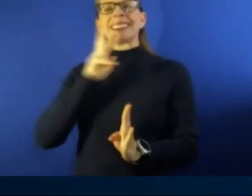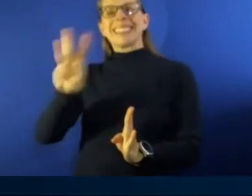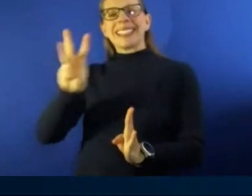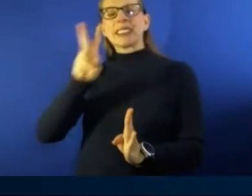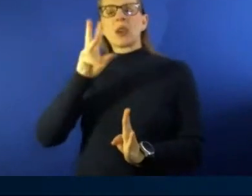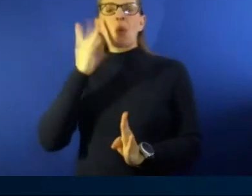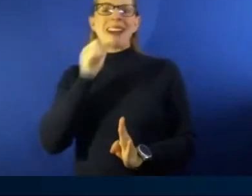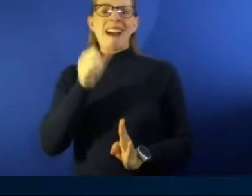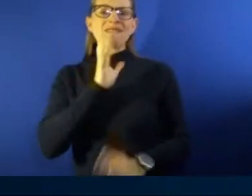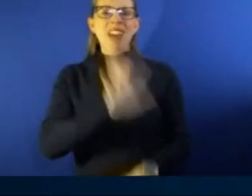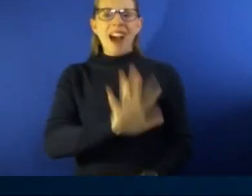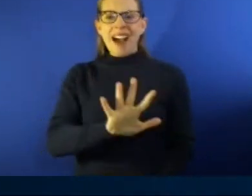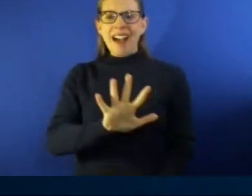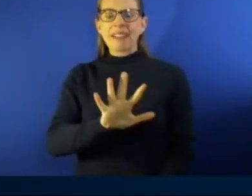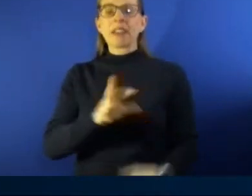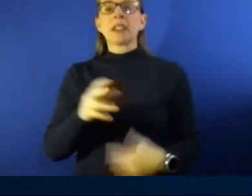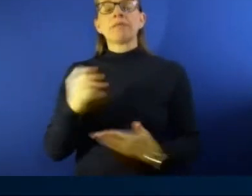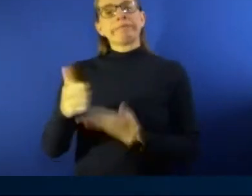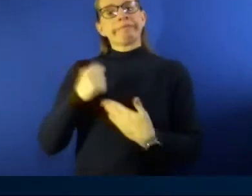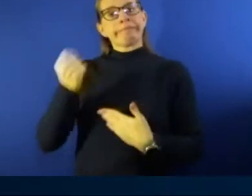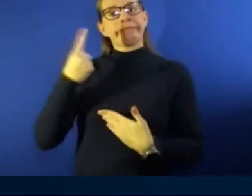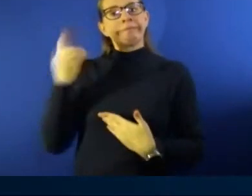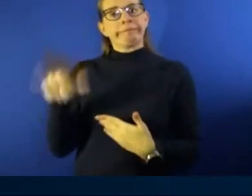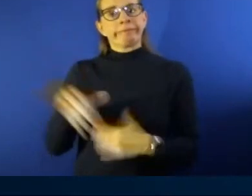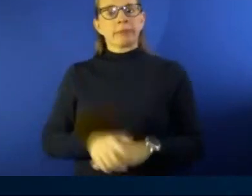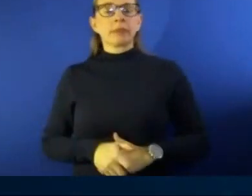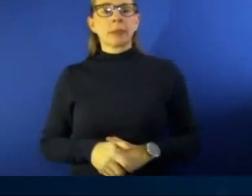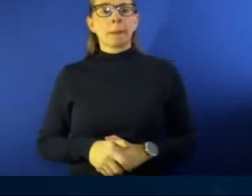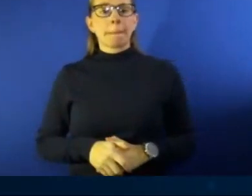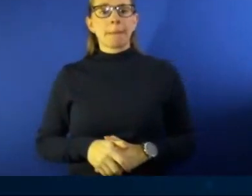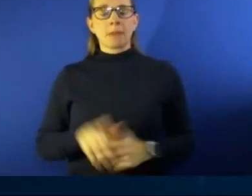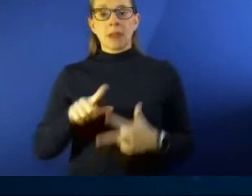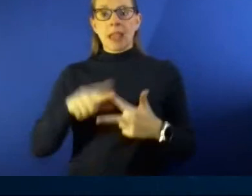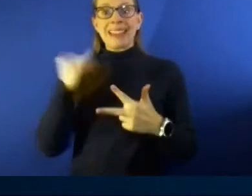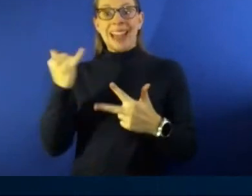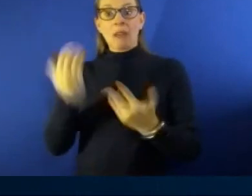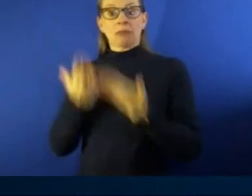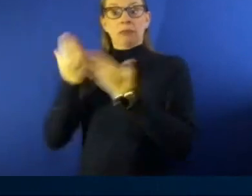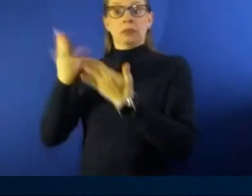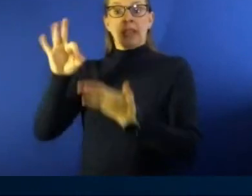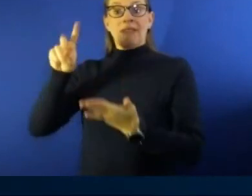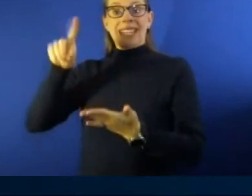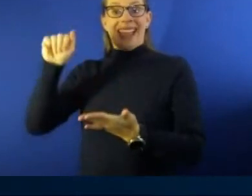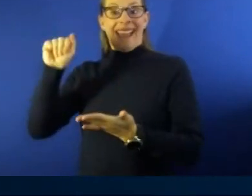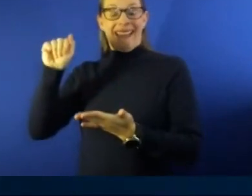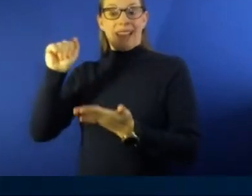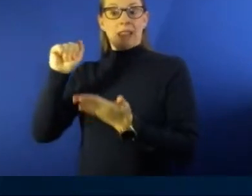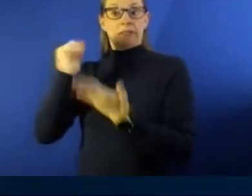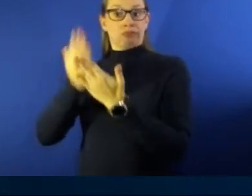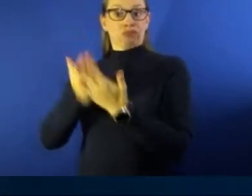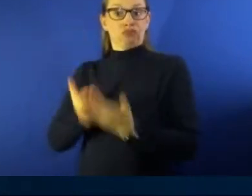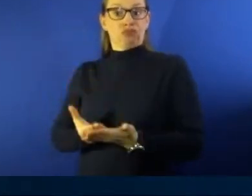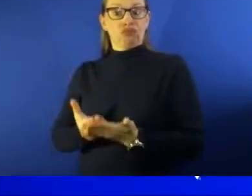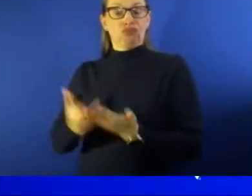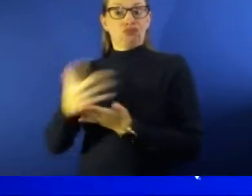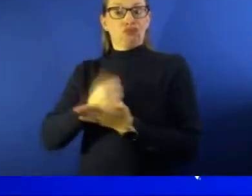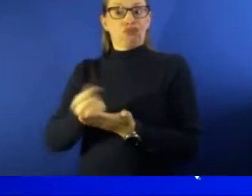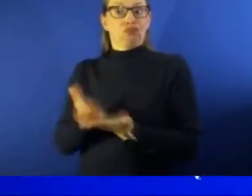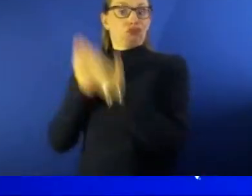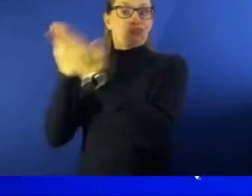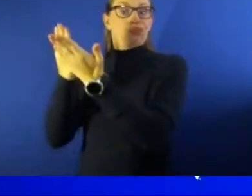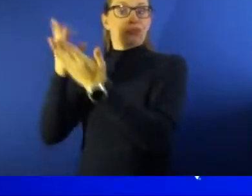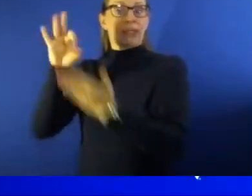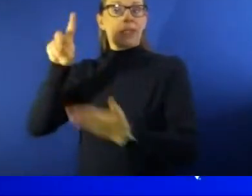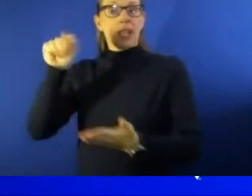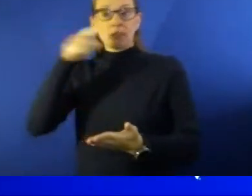understand that, and that they are going to now submit that to the FDA, those findings. Just kind of walk us through what that means. Yeah, again, this